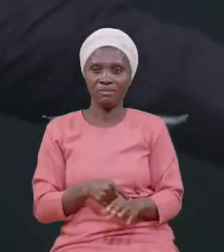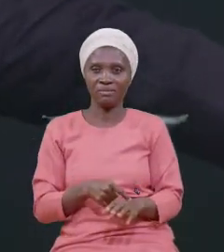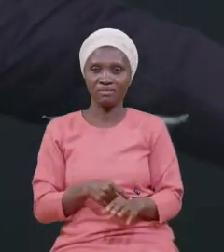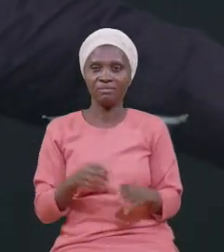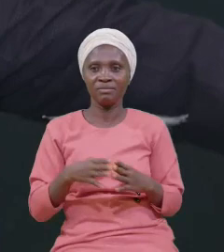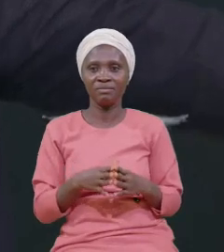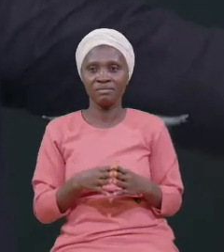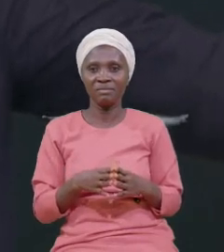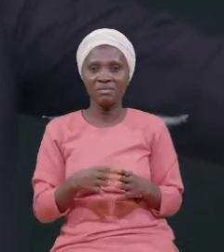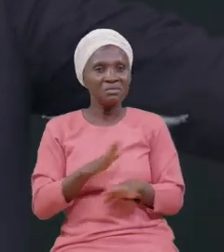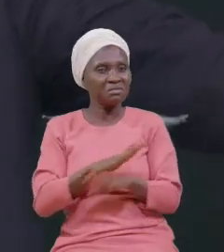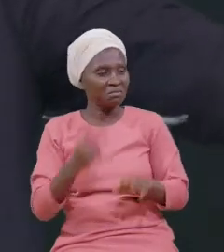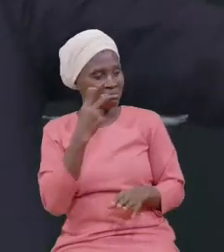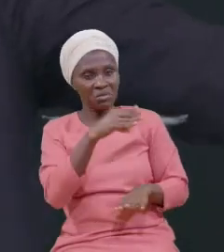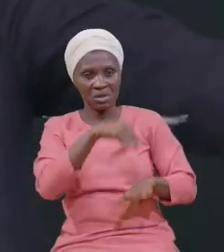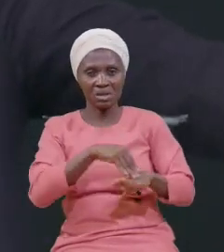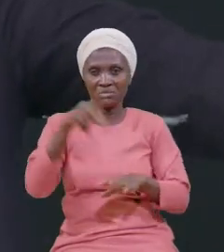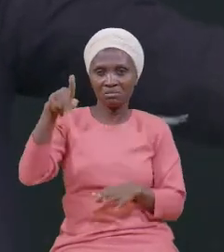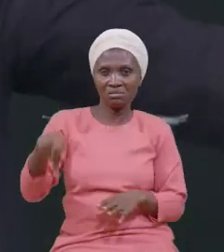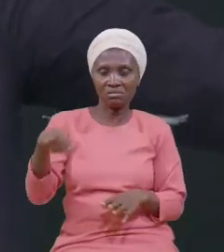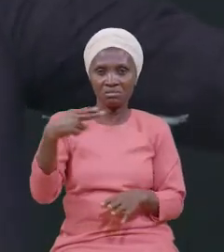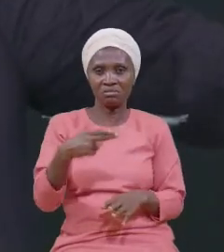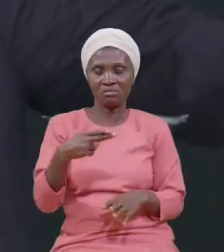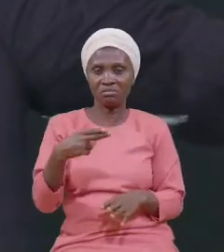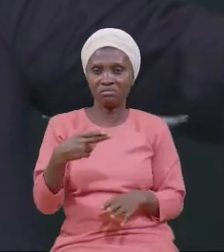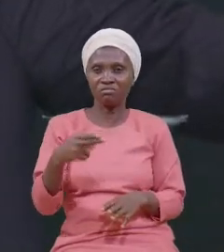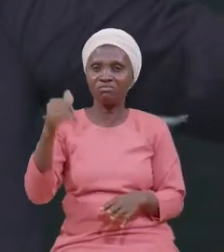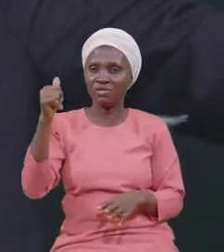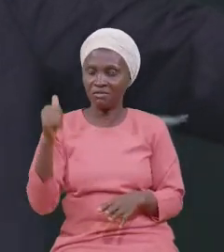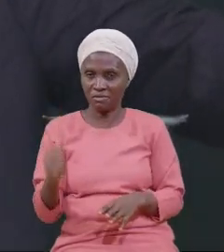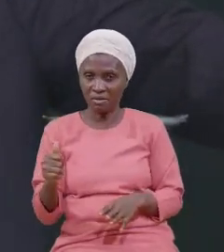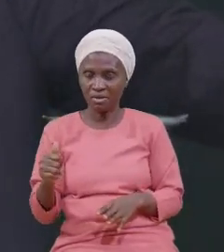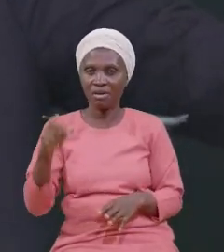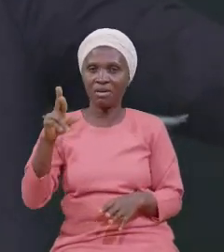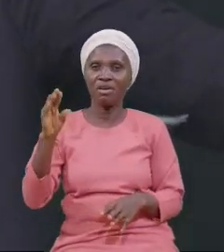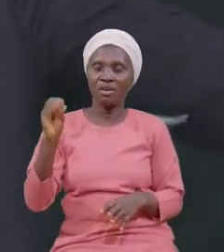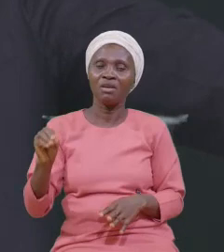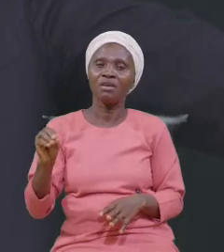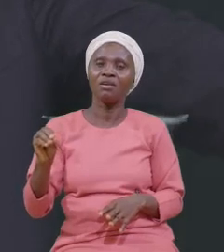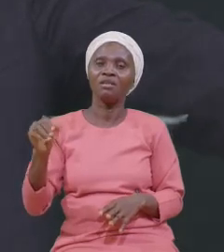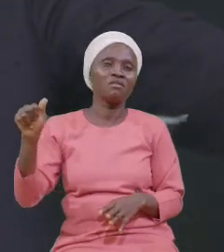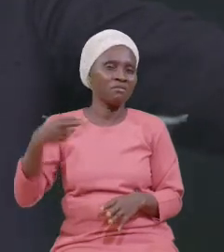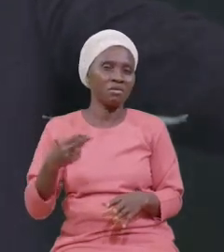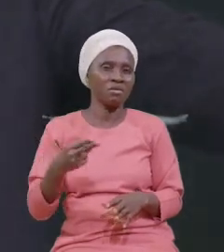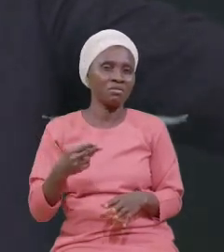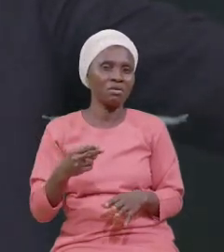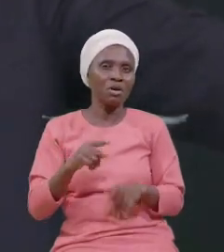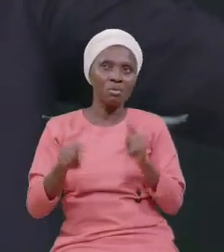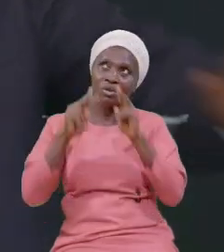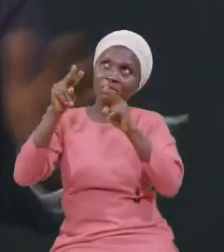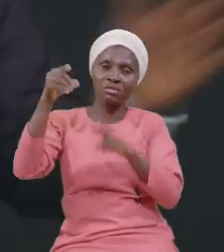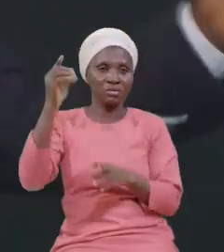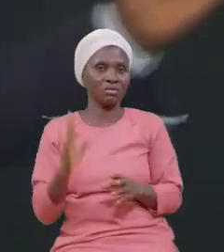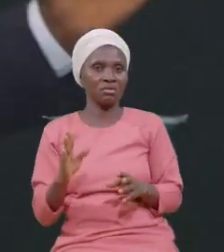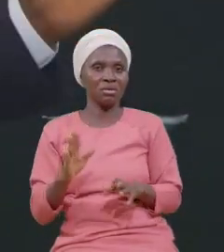see Pharaoh, he saw the invisible. Before the magicians, he didn't see the magicians, he saw